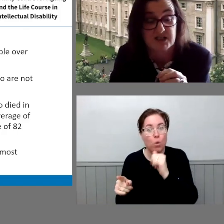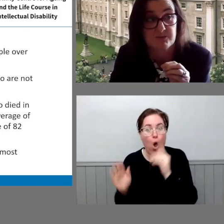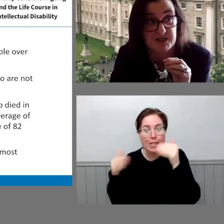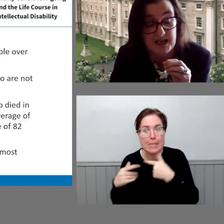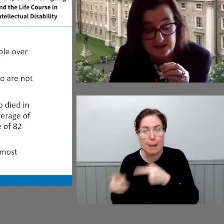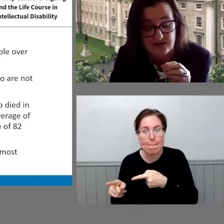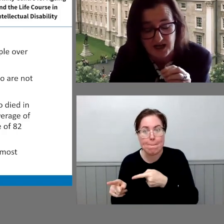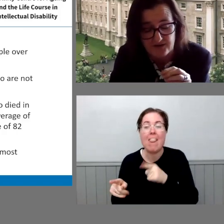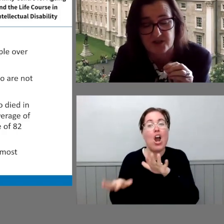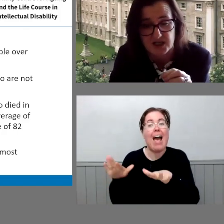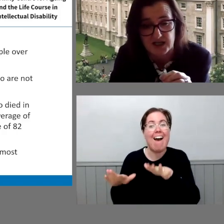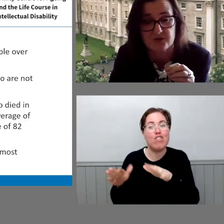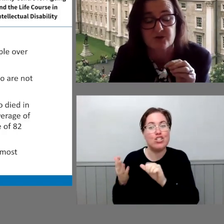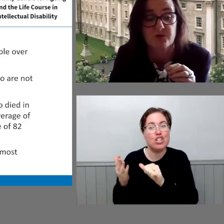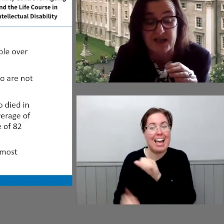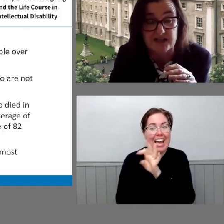the average age